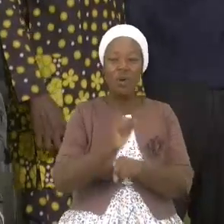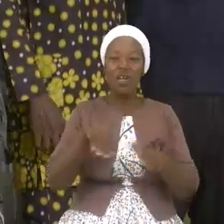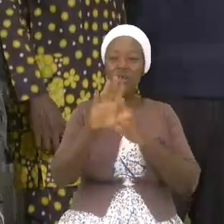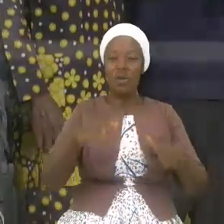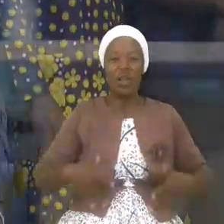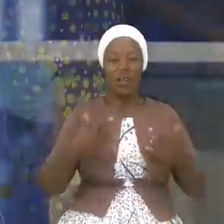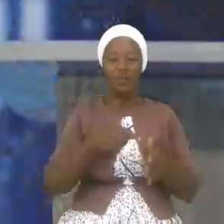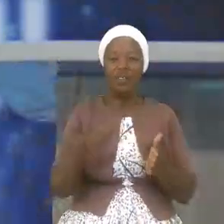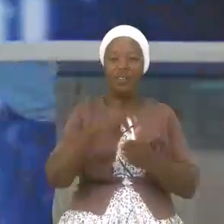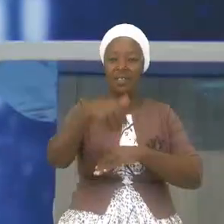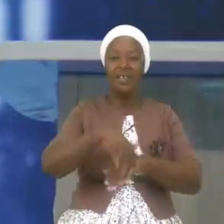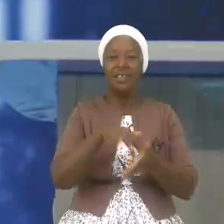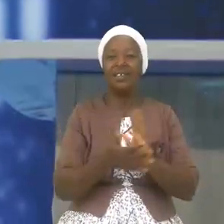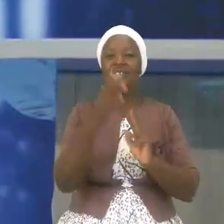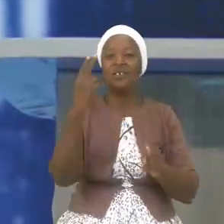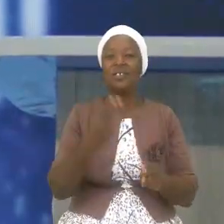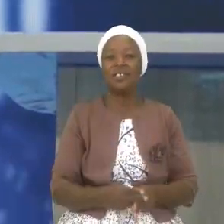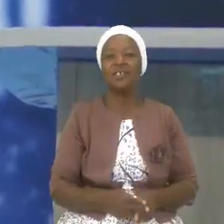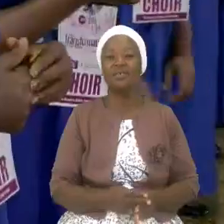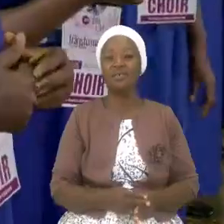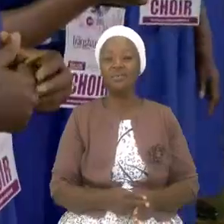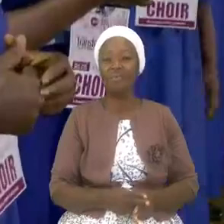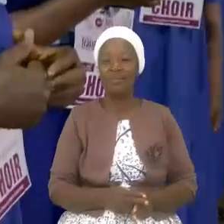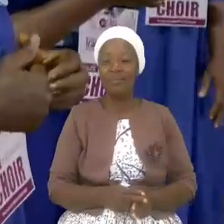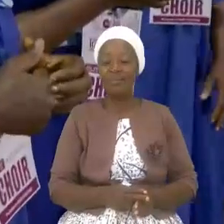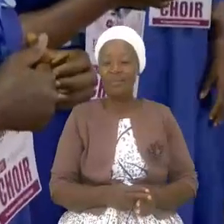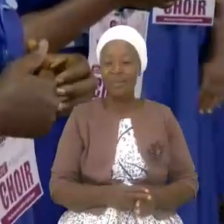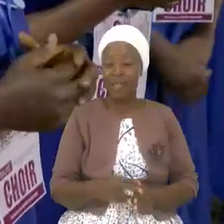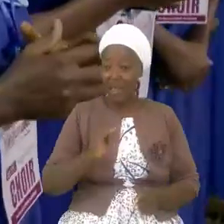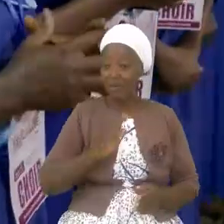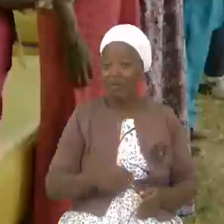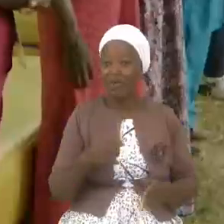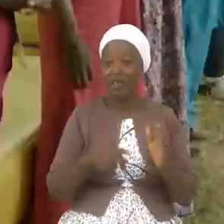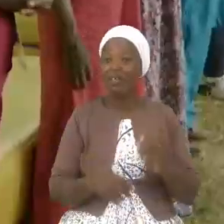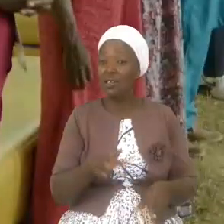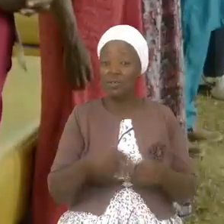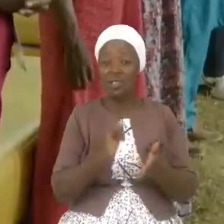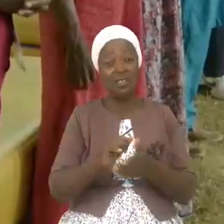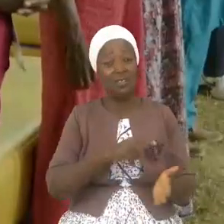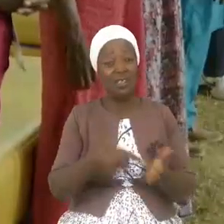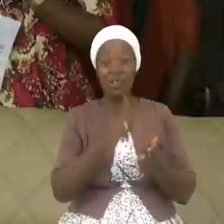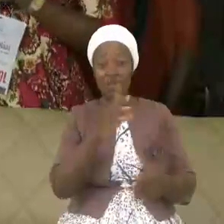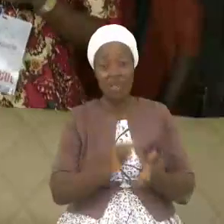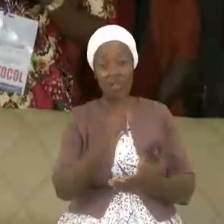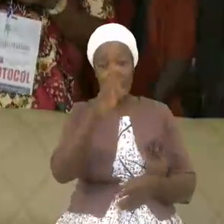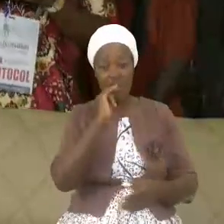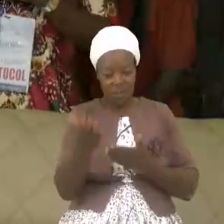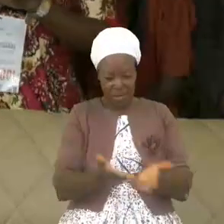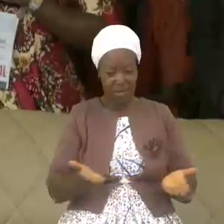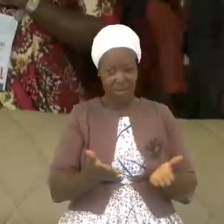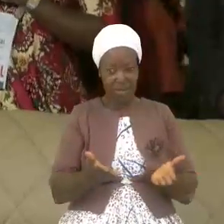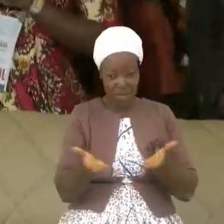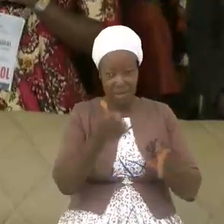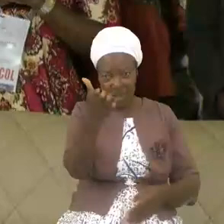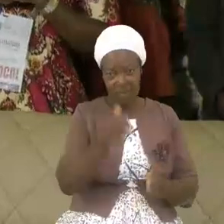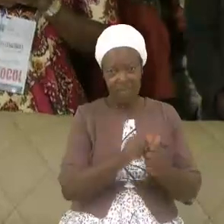I want to assure you that God is here. There with you. Here with me. There with the